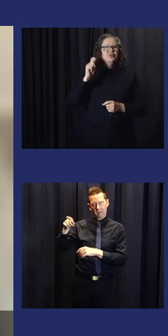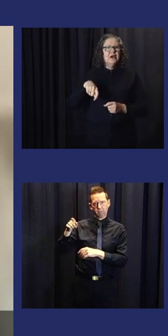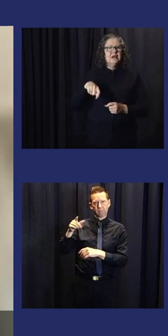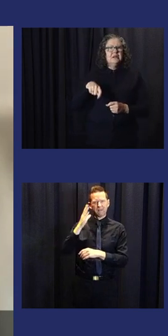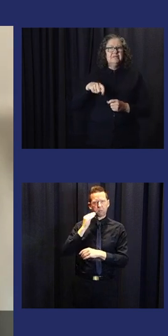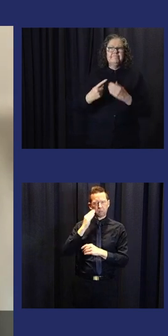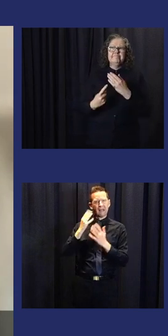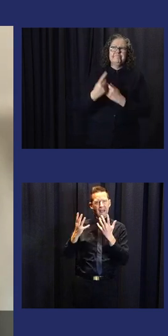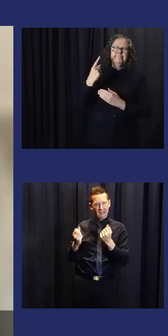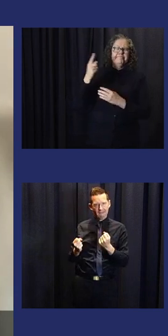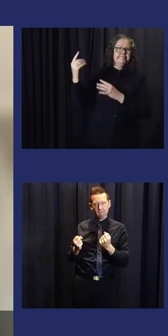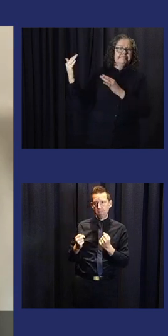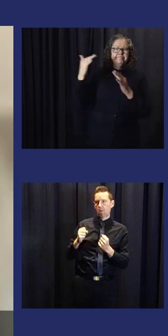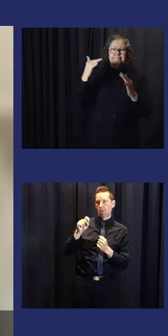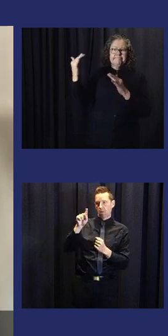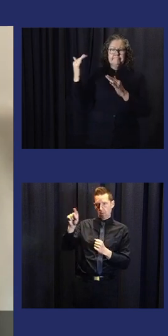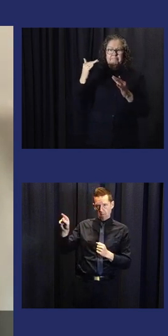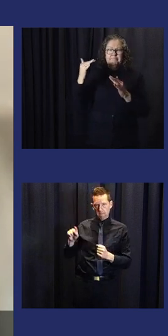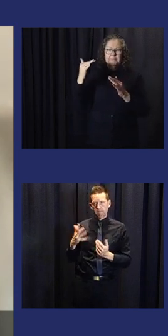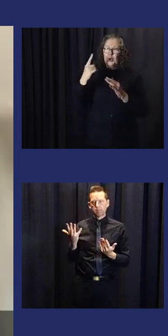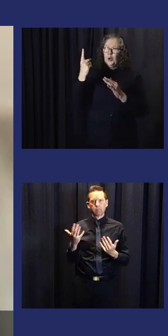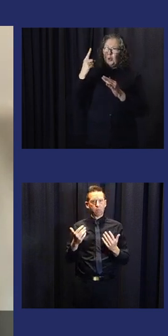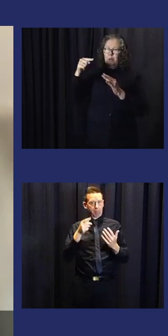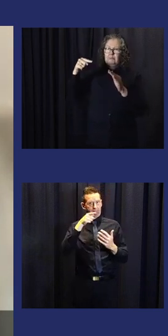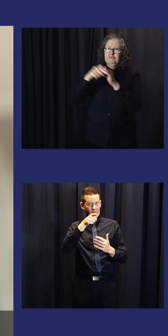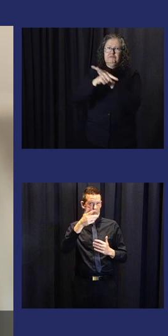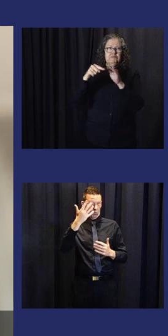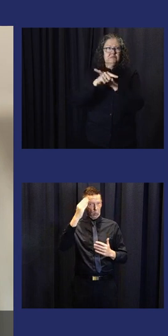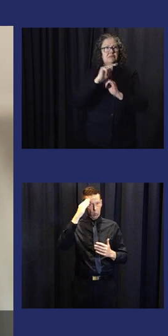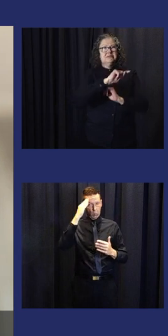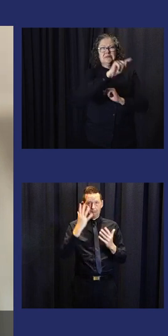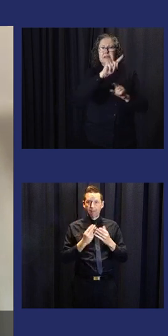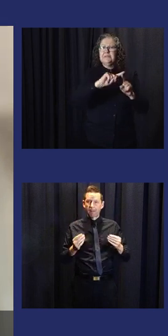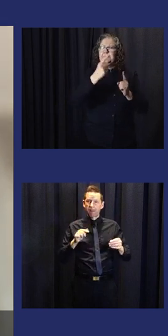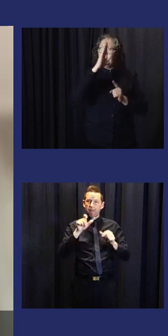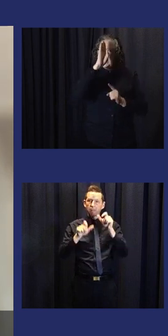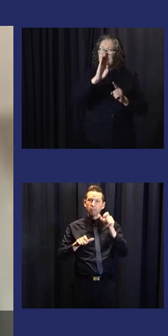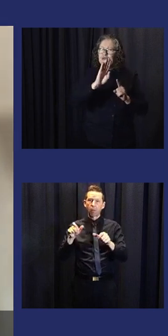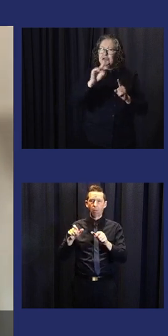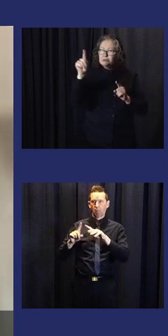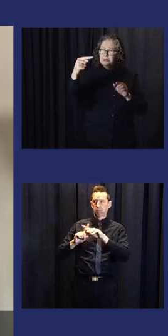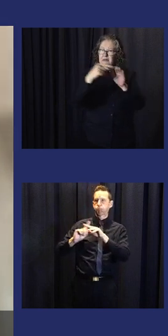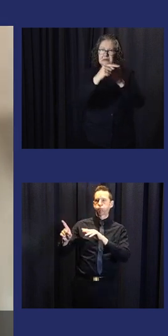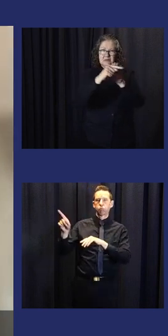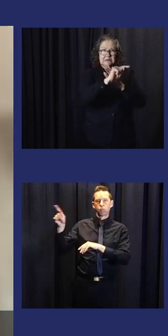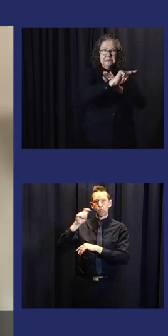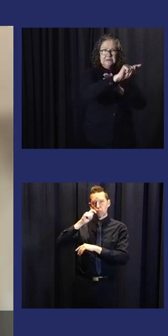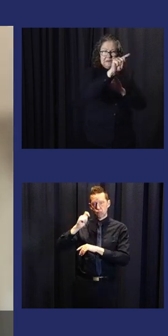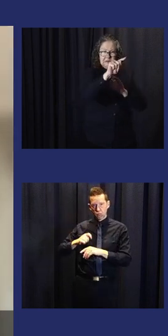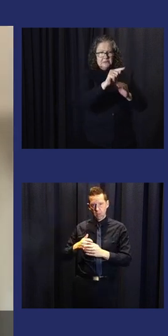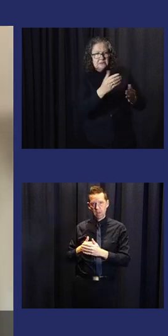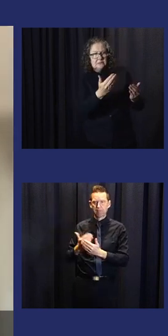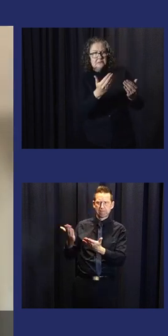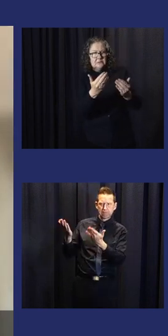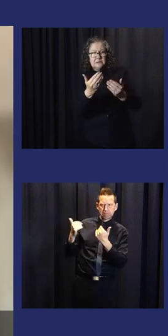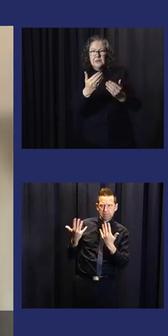situation as receiving countries for people fleeing Ukraine, but also sought information